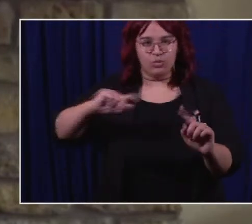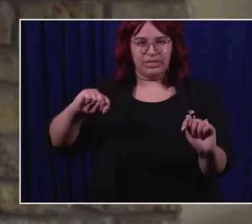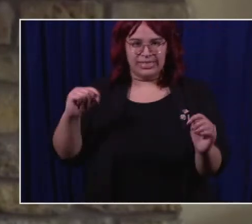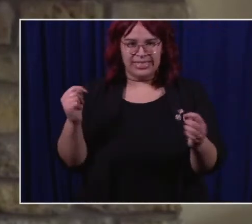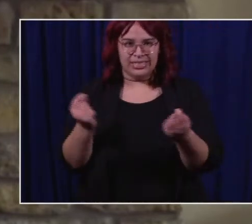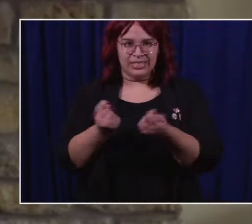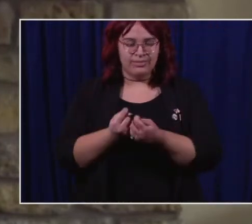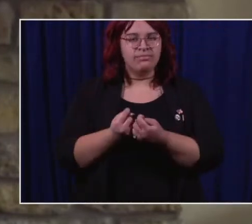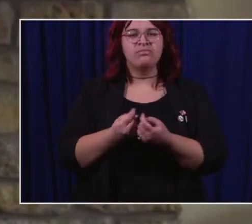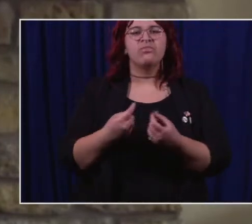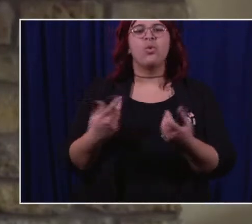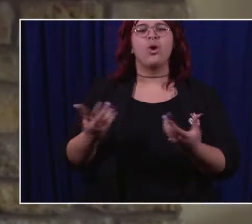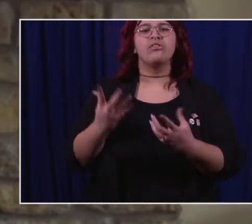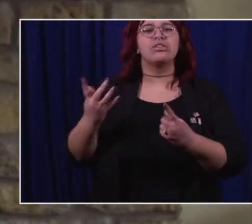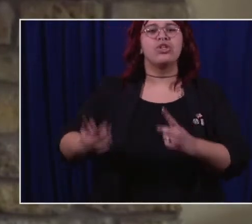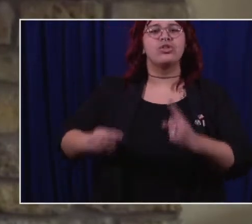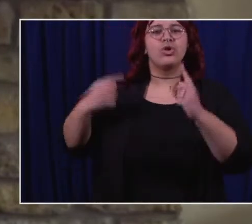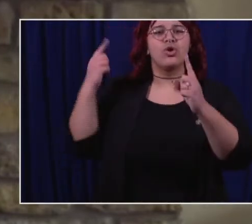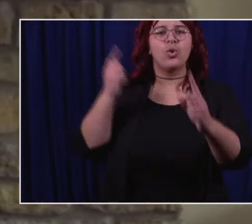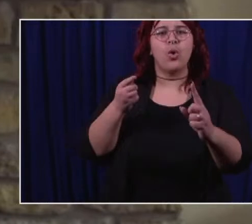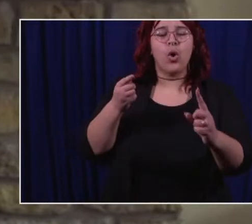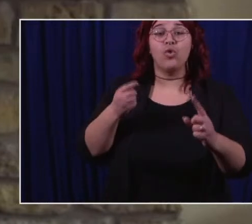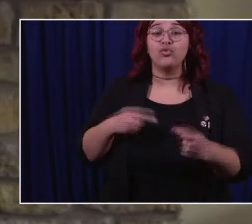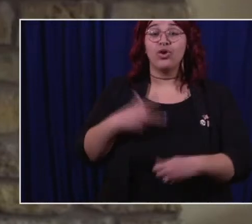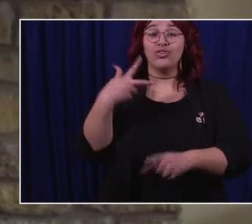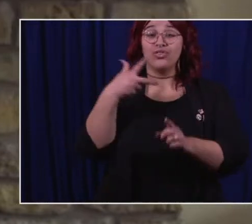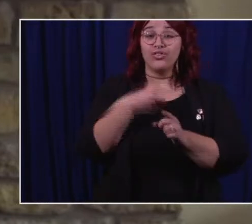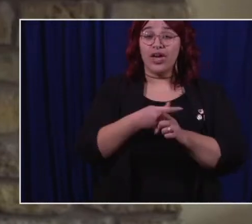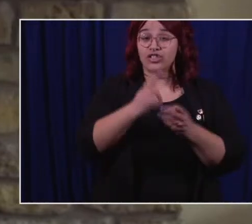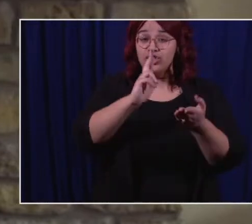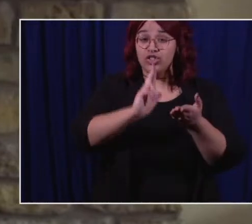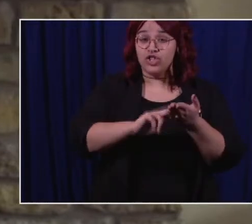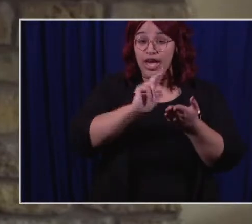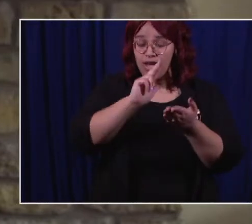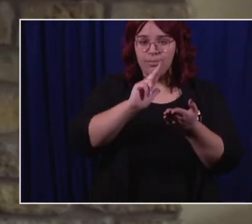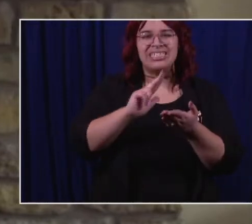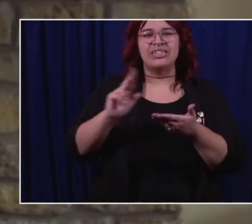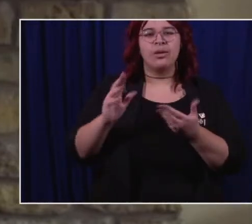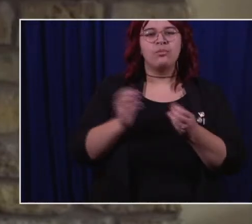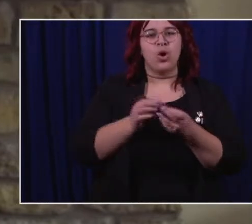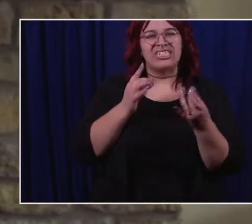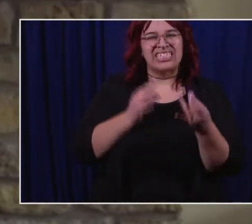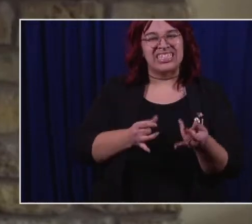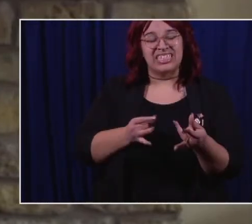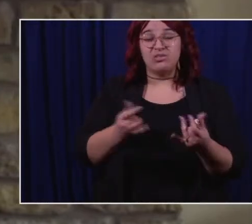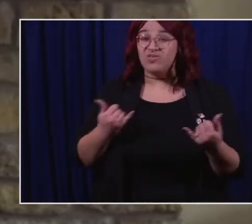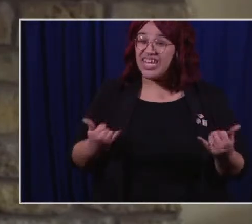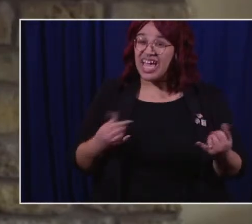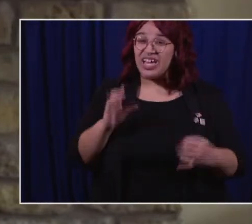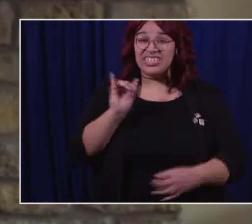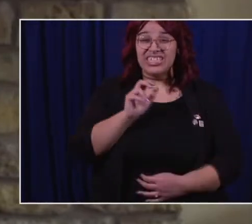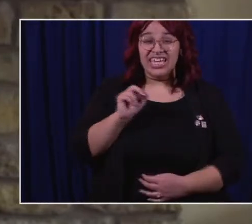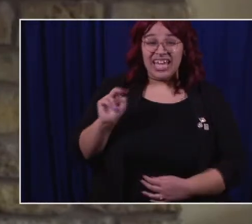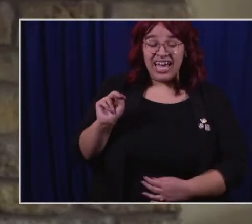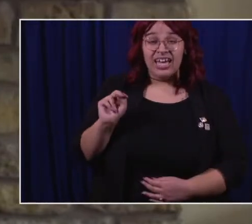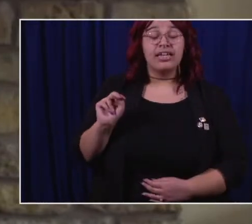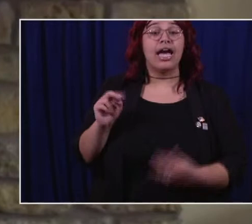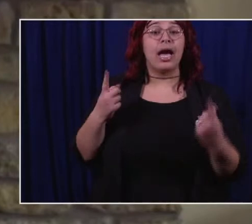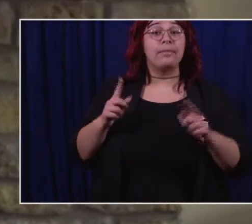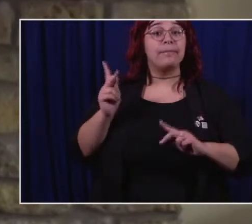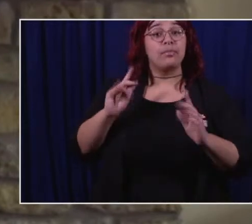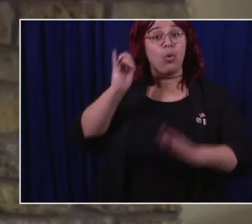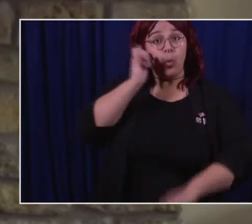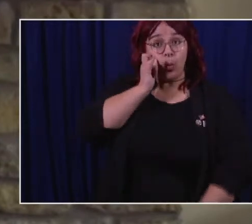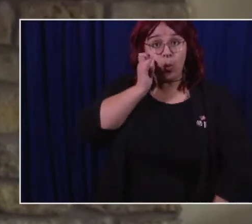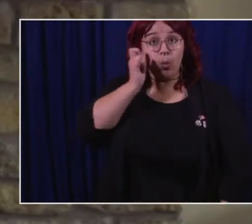easier for people to sign up for their vaccines? Because right now here in the tri-state Cincinnati area, we're having people potentially wait on the phone for 7